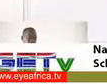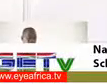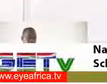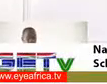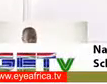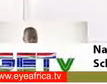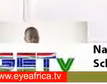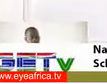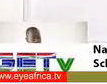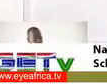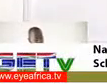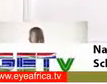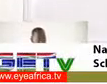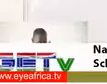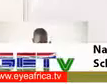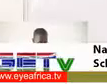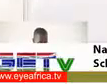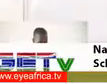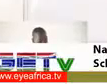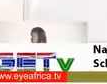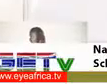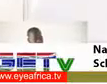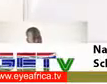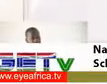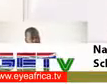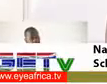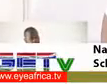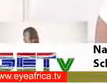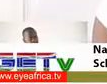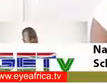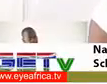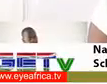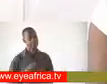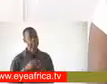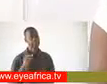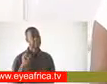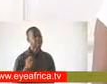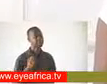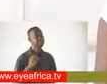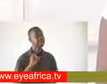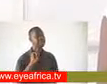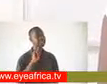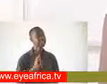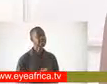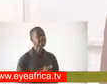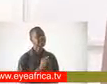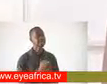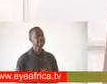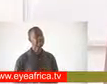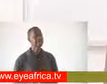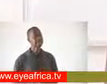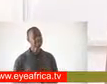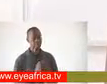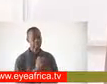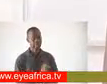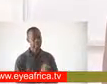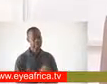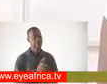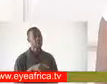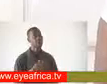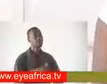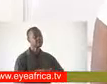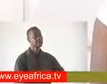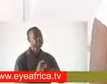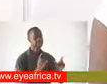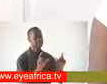Good day, wonderful viewers. My name is Ami Jaite, a teacher of English